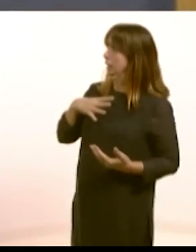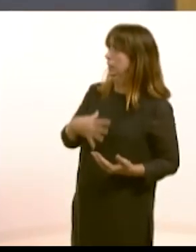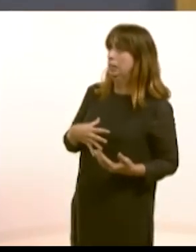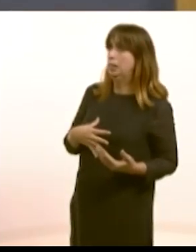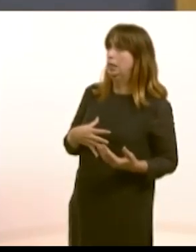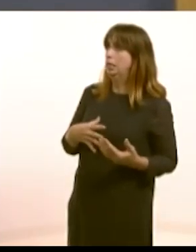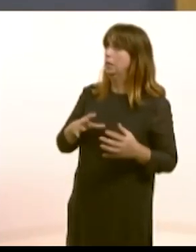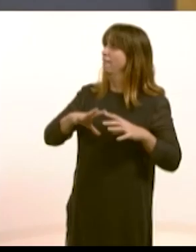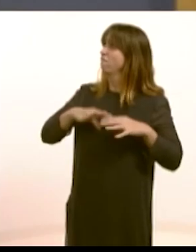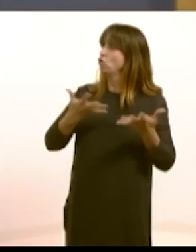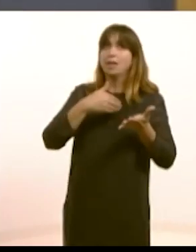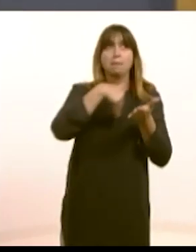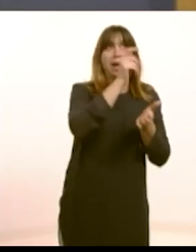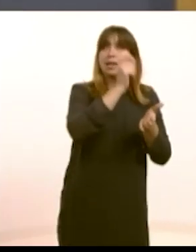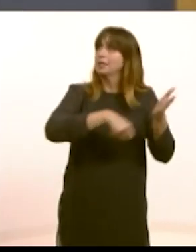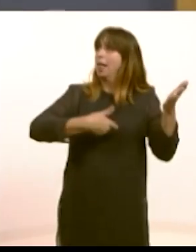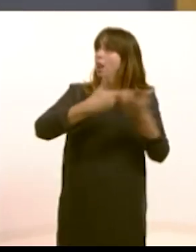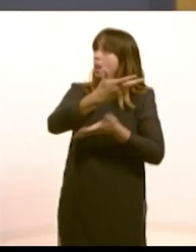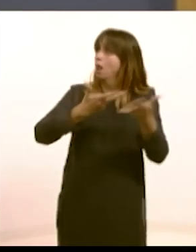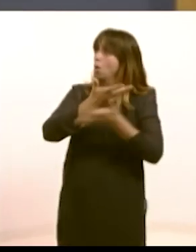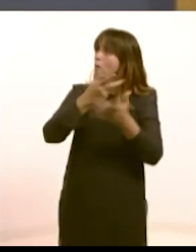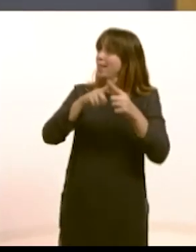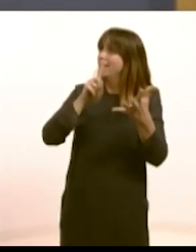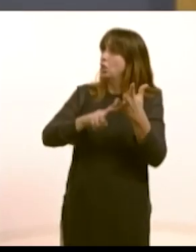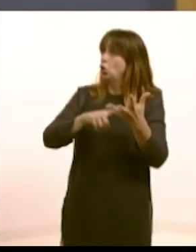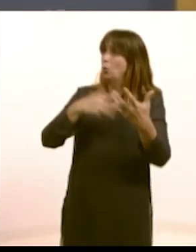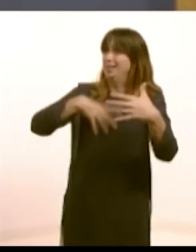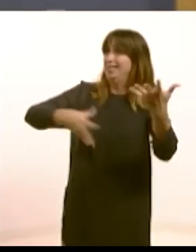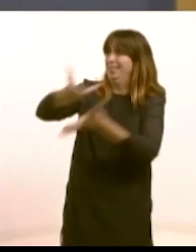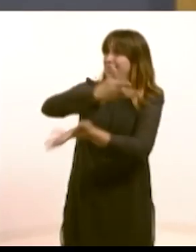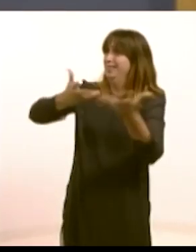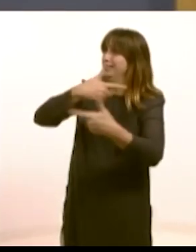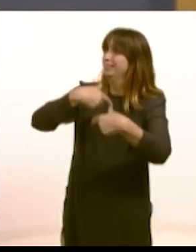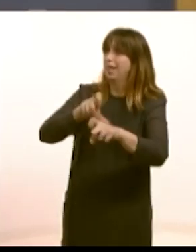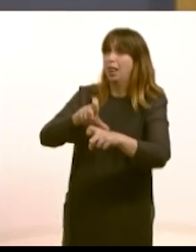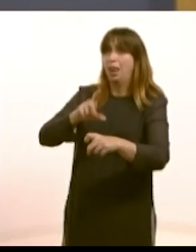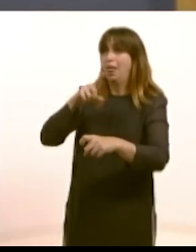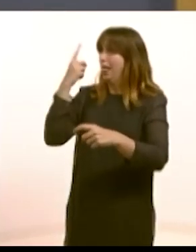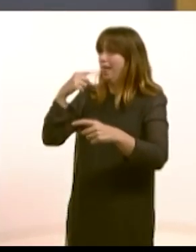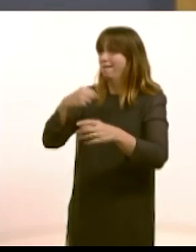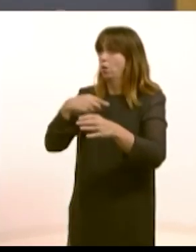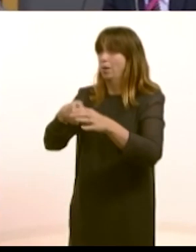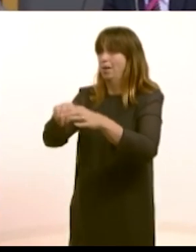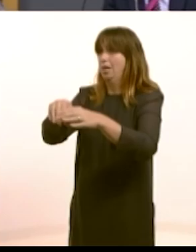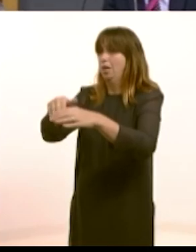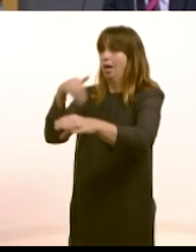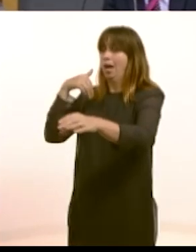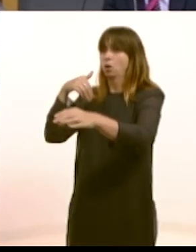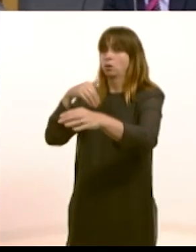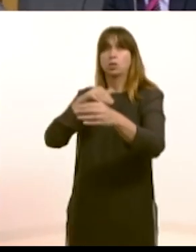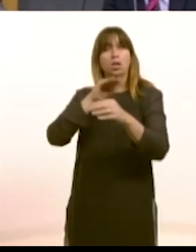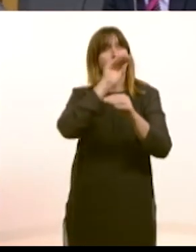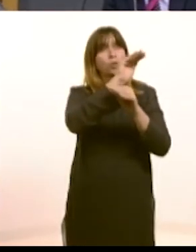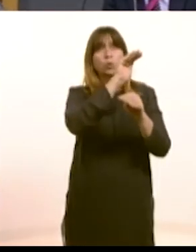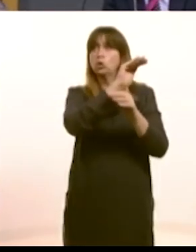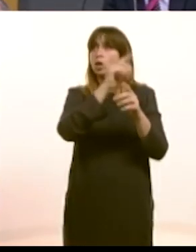free trade with the European Union, because otherwise the future for inward investment looks extremely